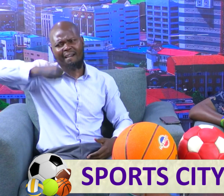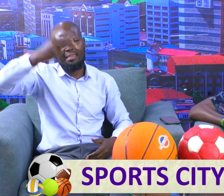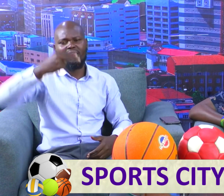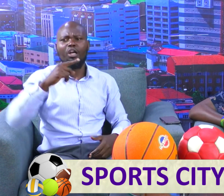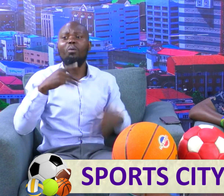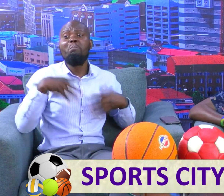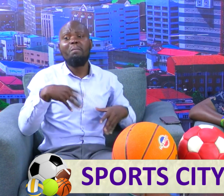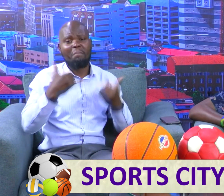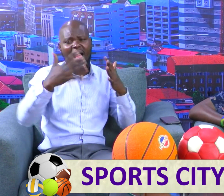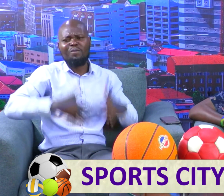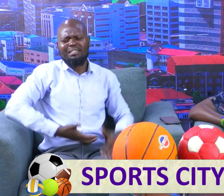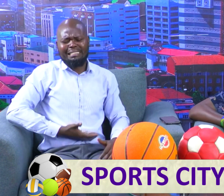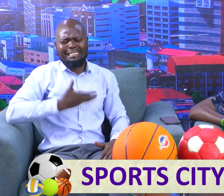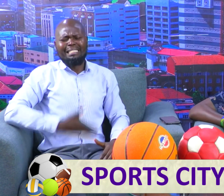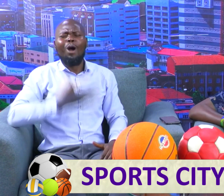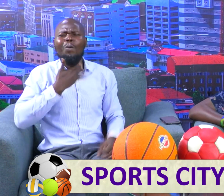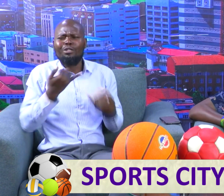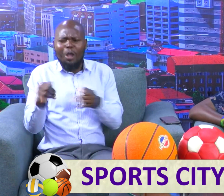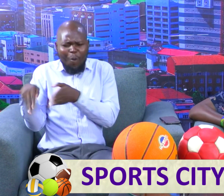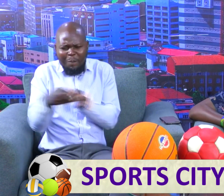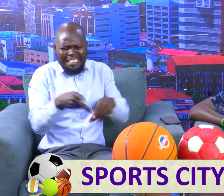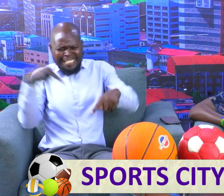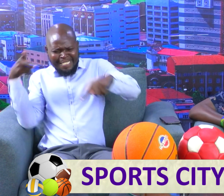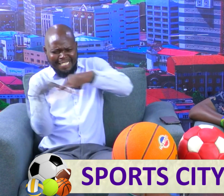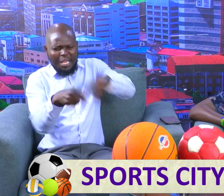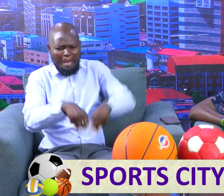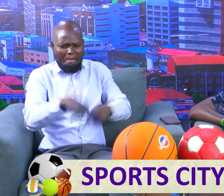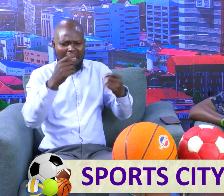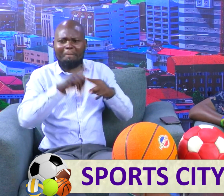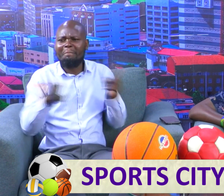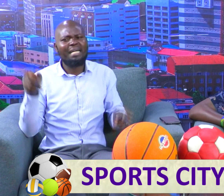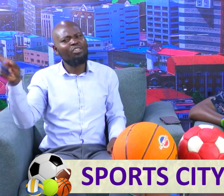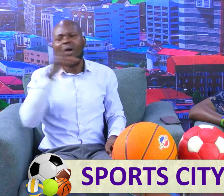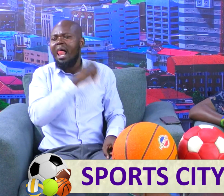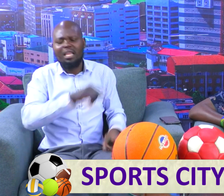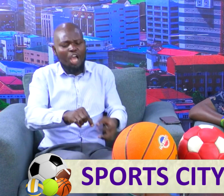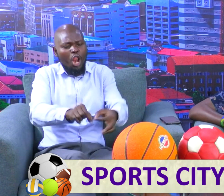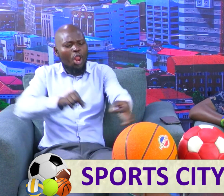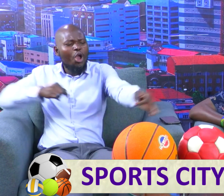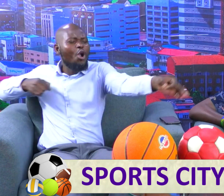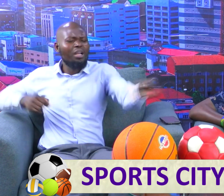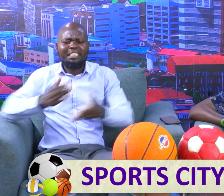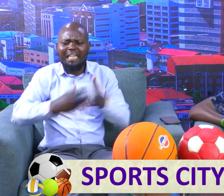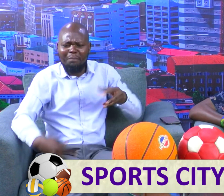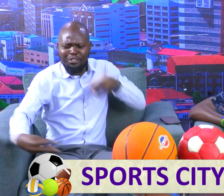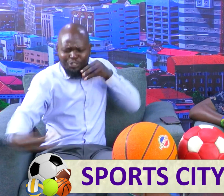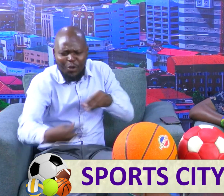Akigongwa kwa field, we've never seen him complaining or being angry or wanting to do the same thing. For